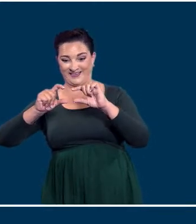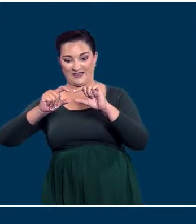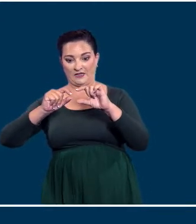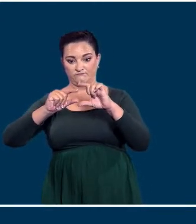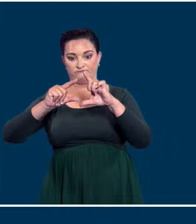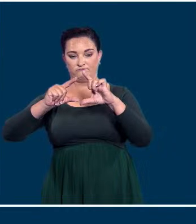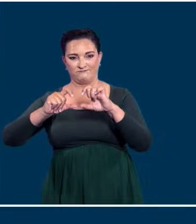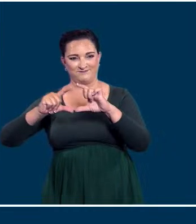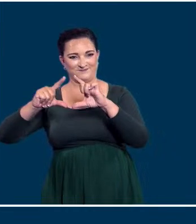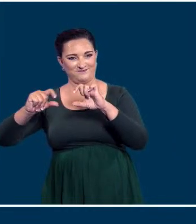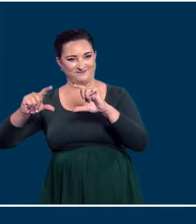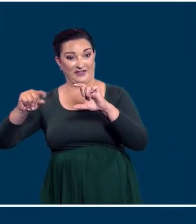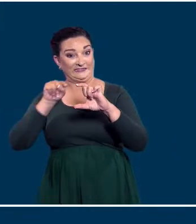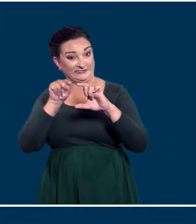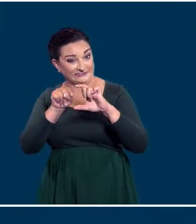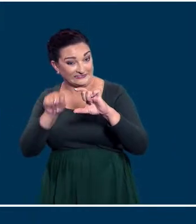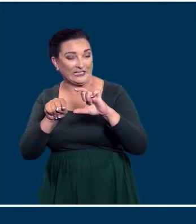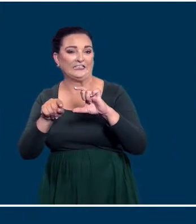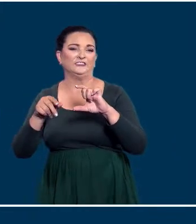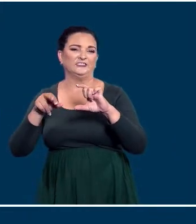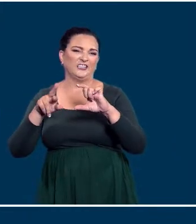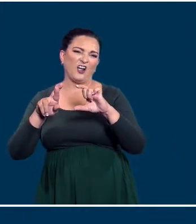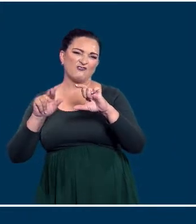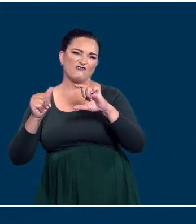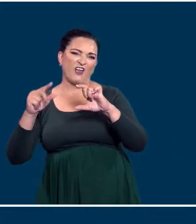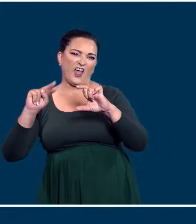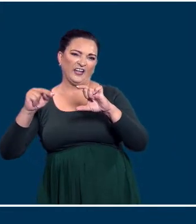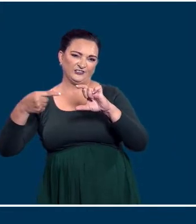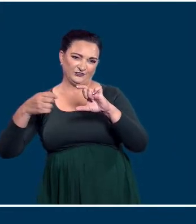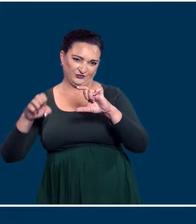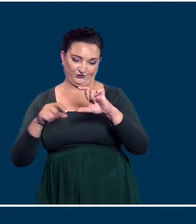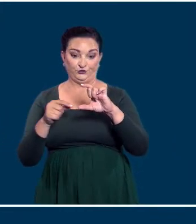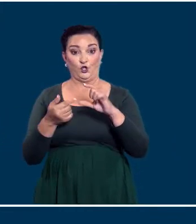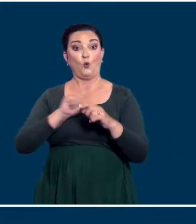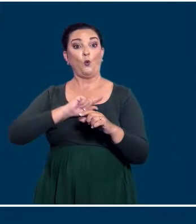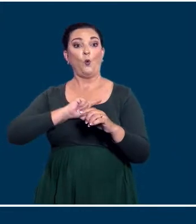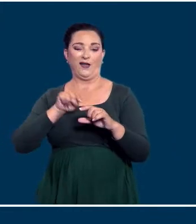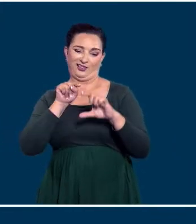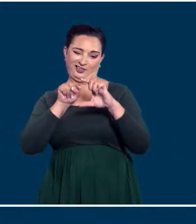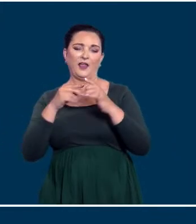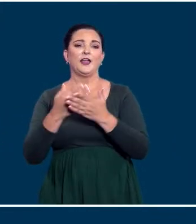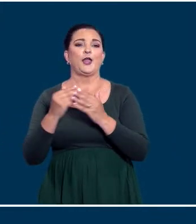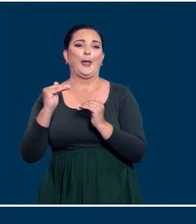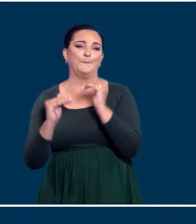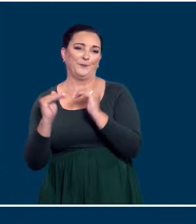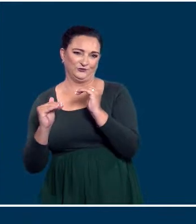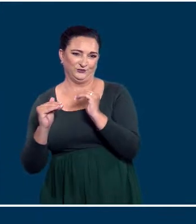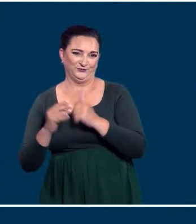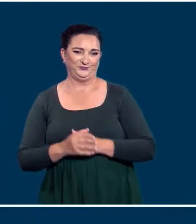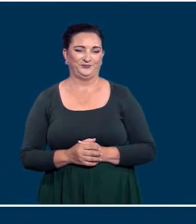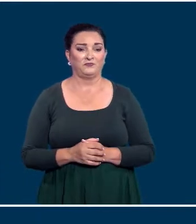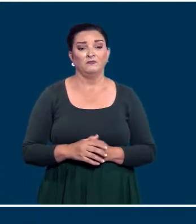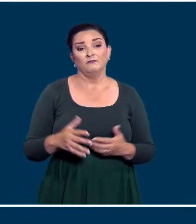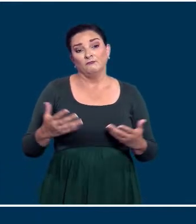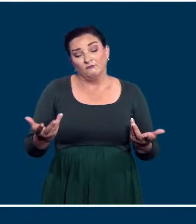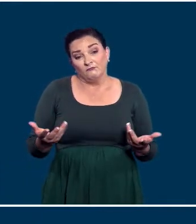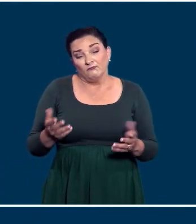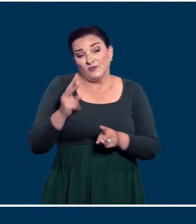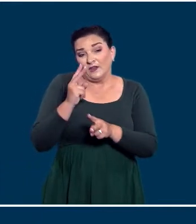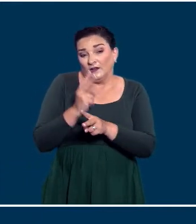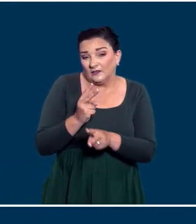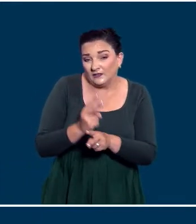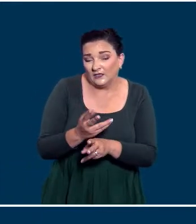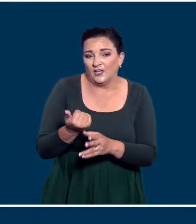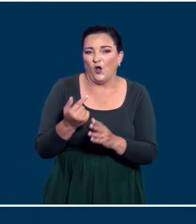spread of estimates from these different core measures. And again, in a gratifying way, they are all